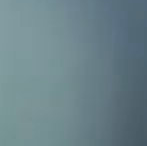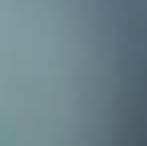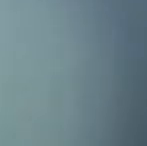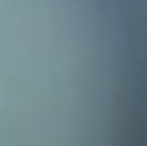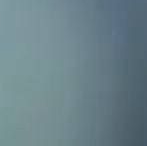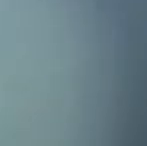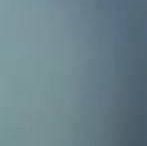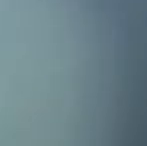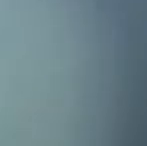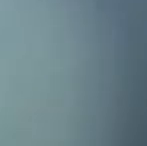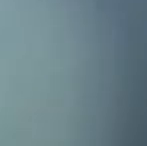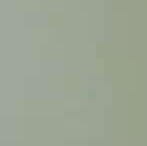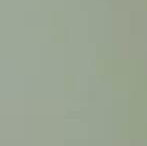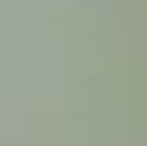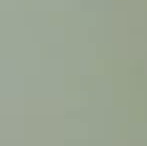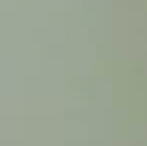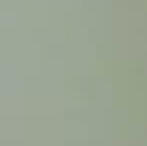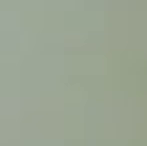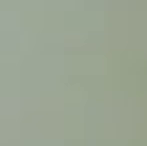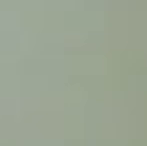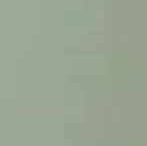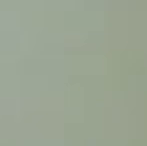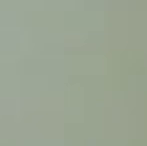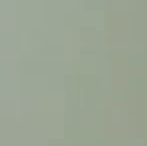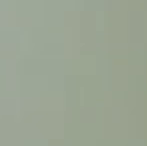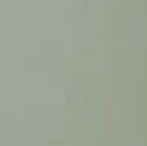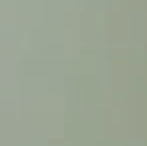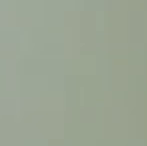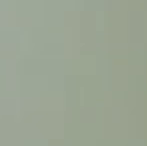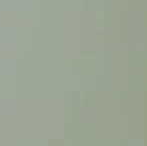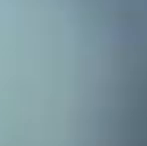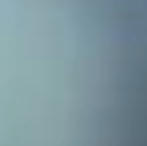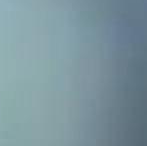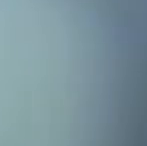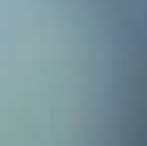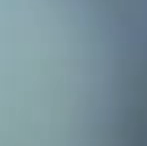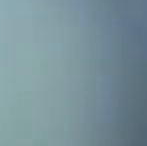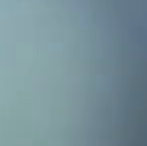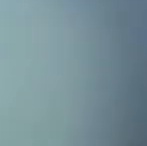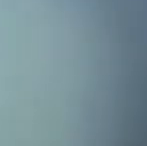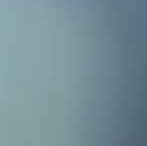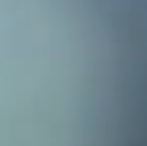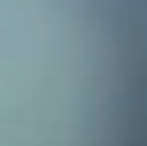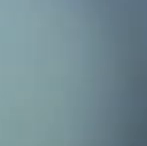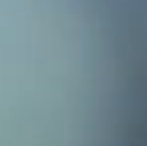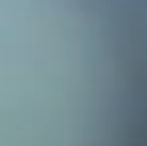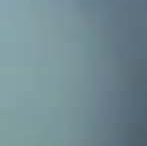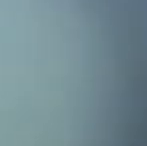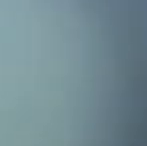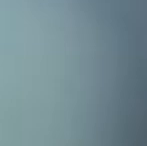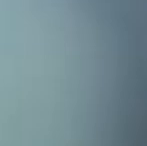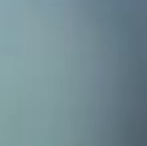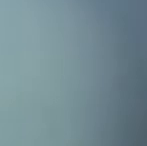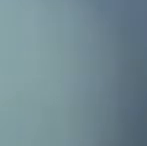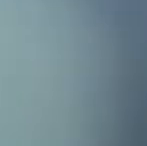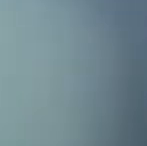I've been fighting these invasives for a long, long time, and I have put in aggressive natives, and then I have seen,